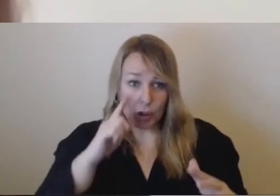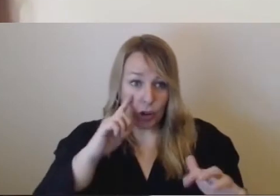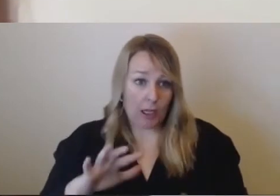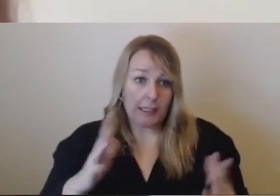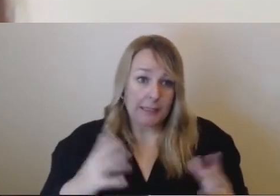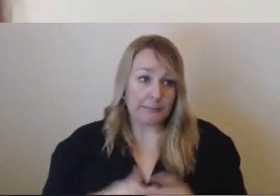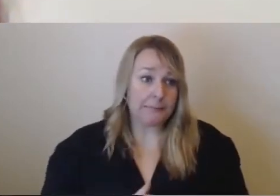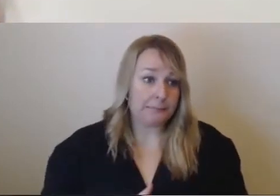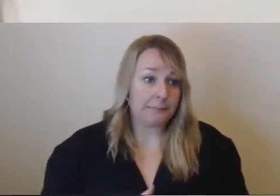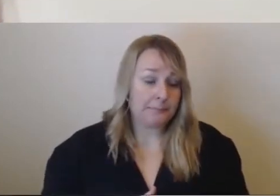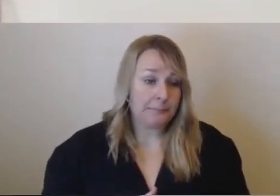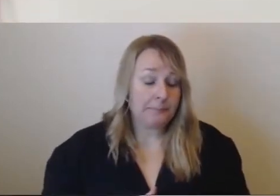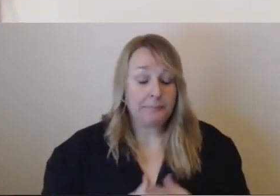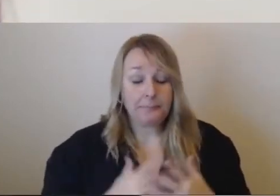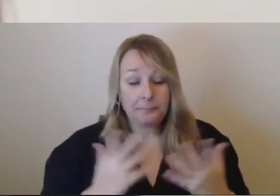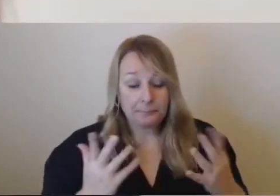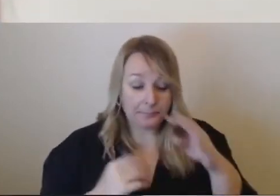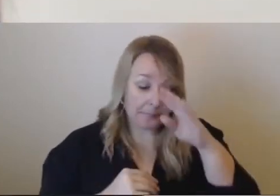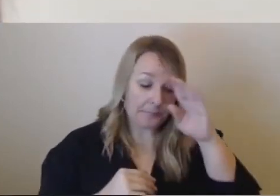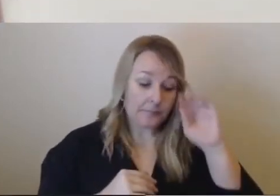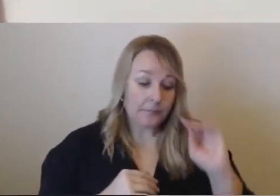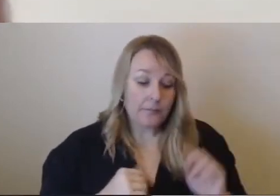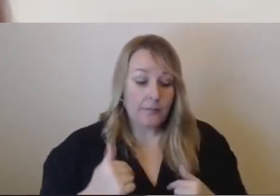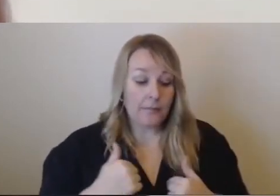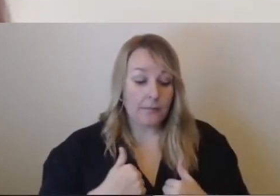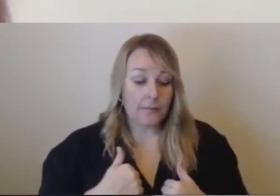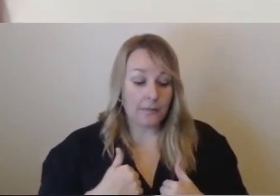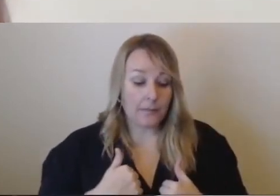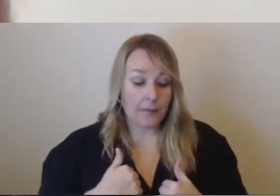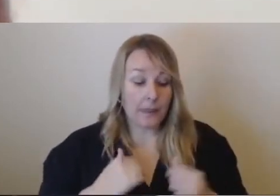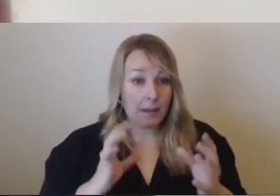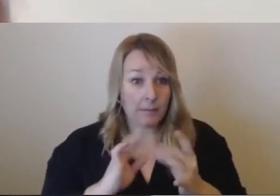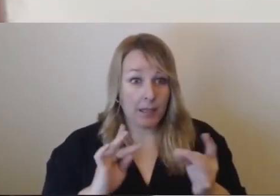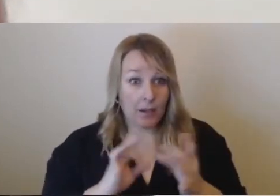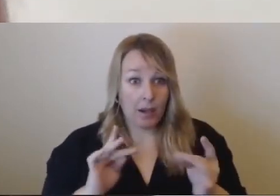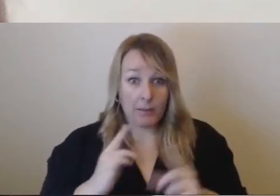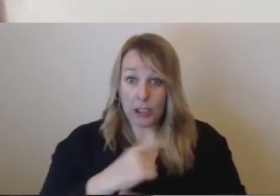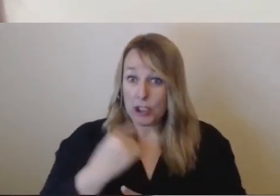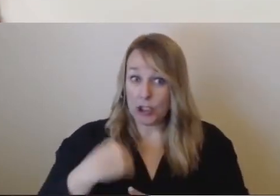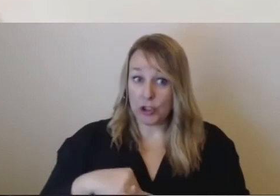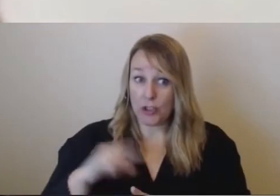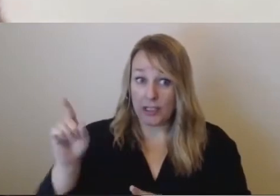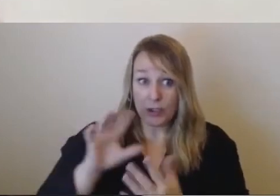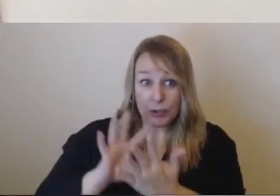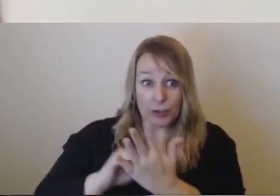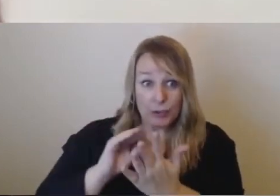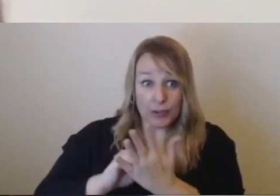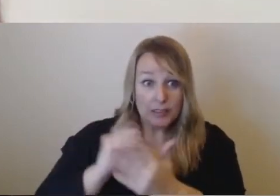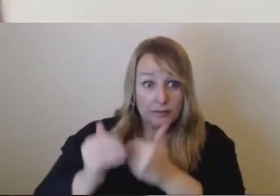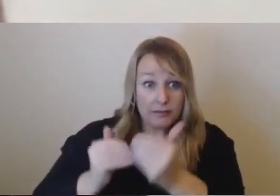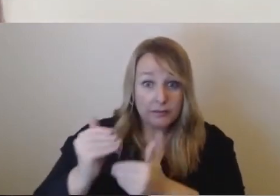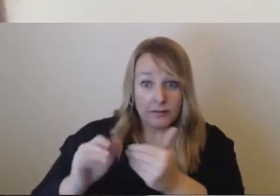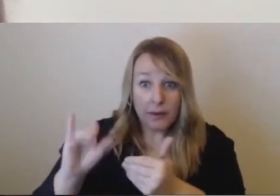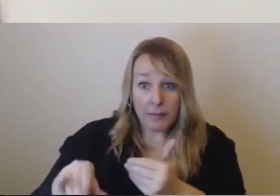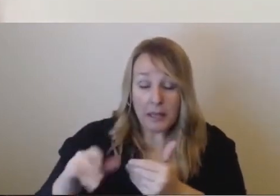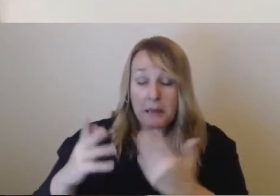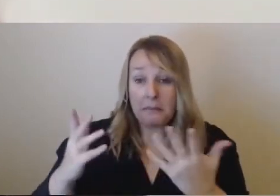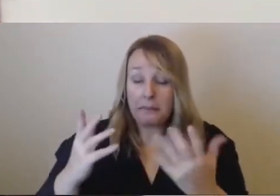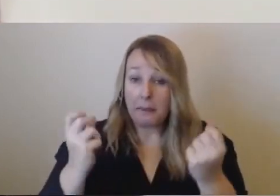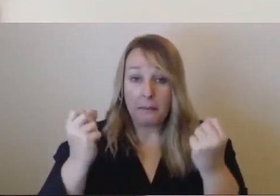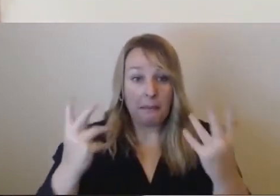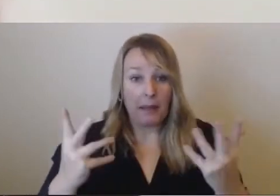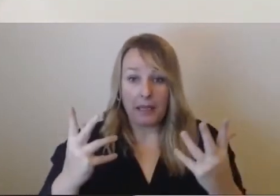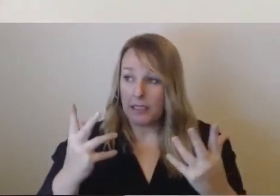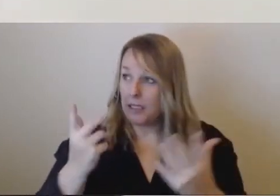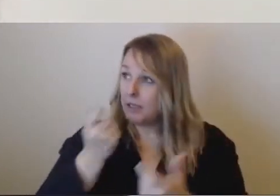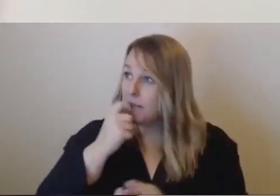personally. So I don't know, you know, is China learning from that? Obviously, there's been backlash in Canada and